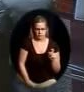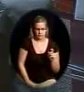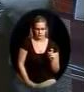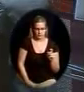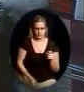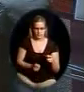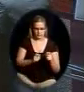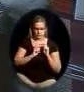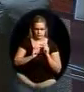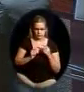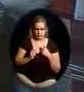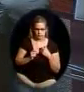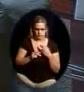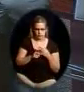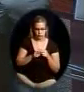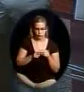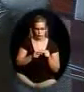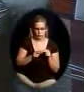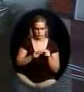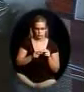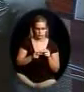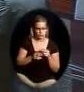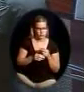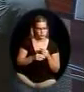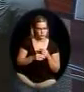Can you give me the Cliff's Note version of what that is?